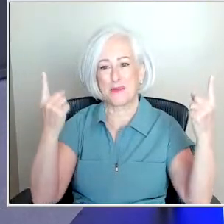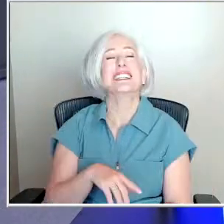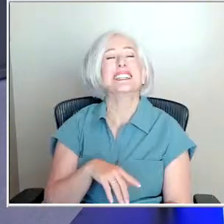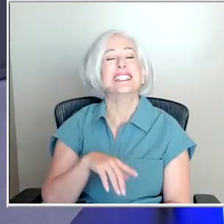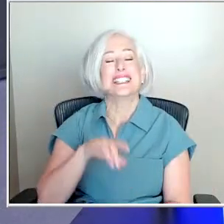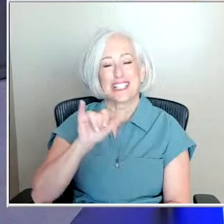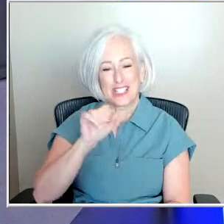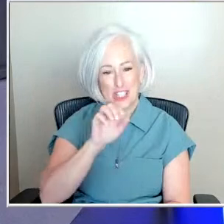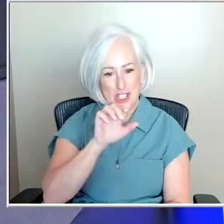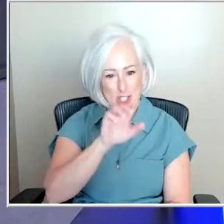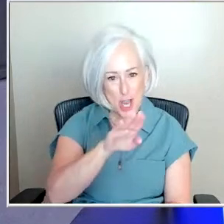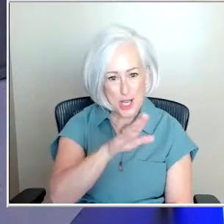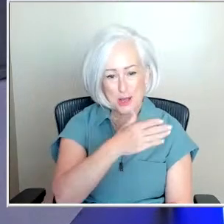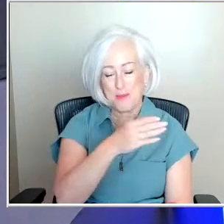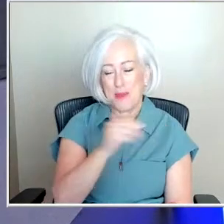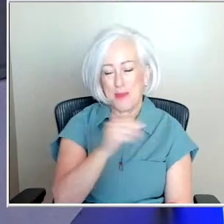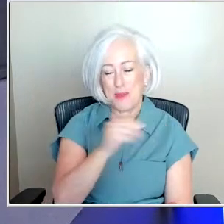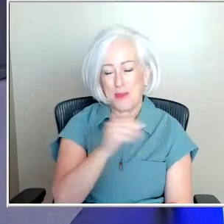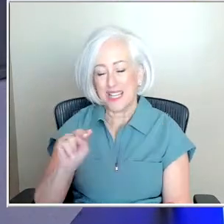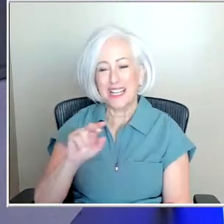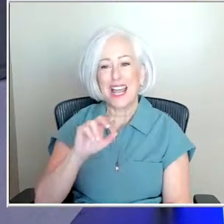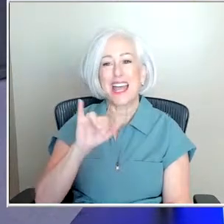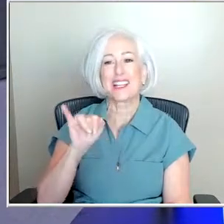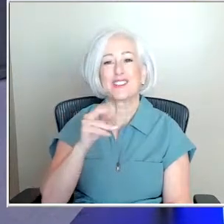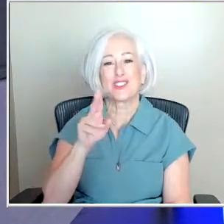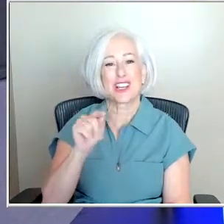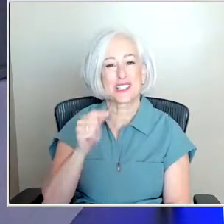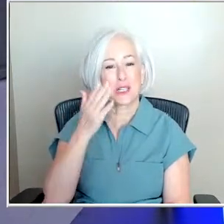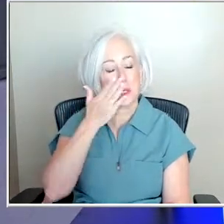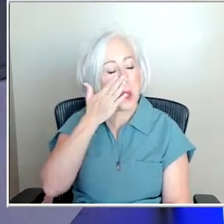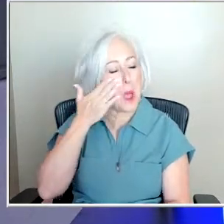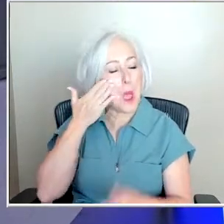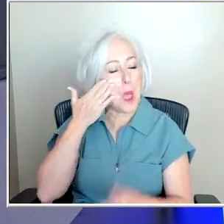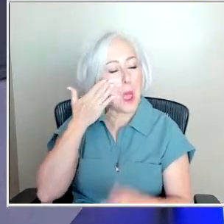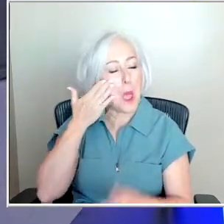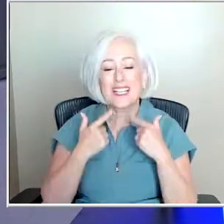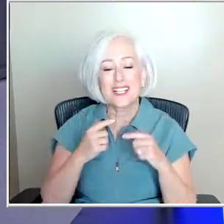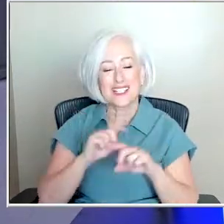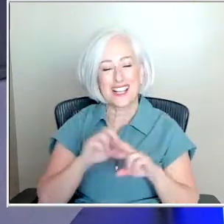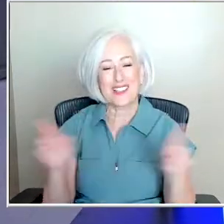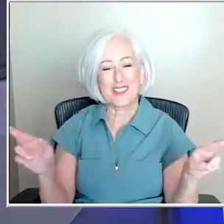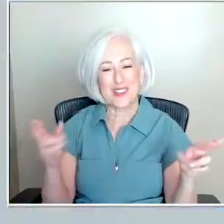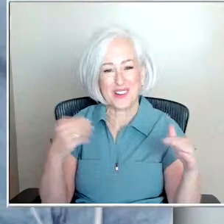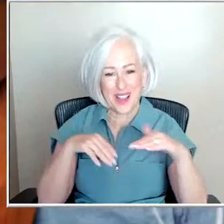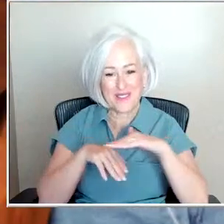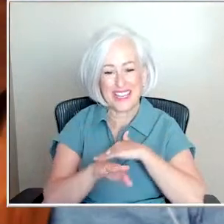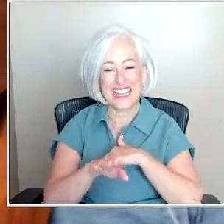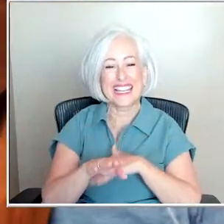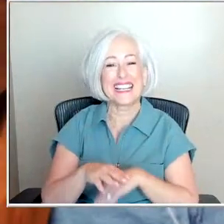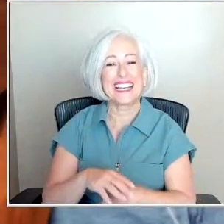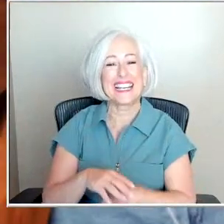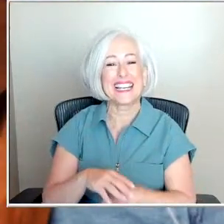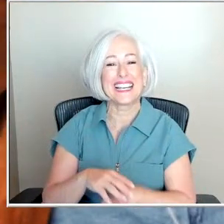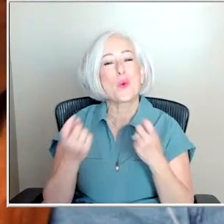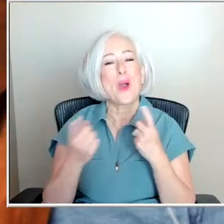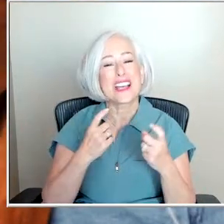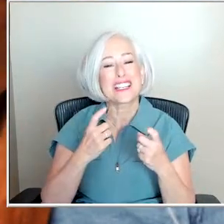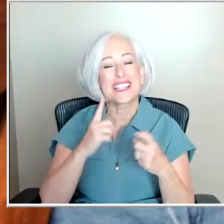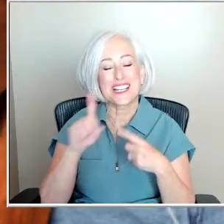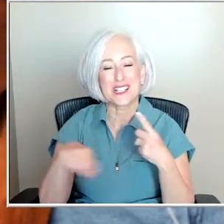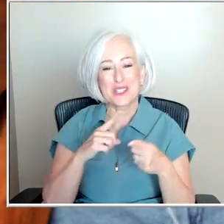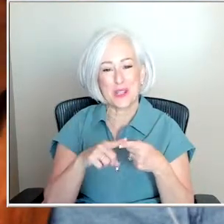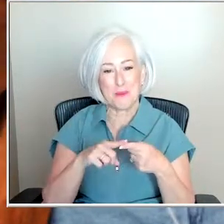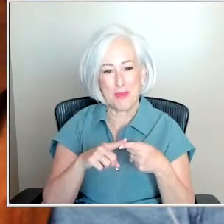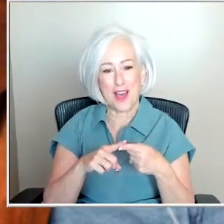in just a few moments. So wipe your tears and get ready, because they're coming after you. So be sure to ask your questions for all of us here on the panel.